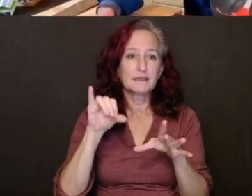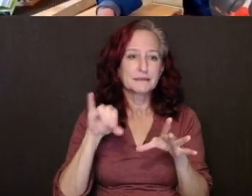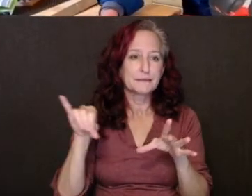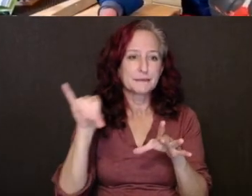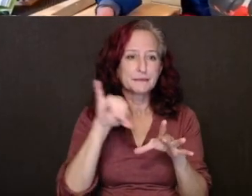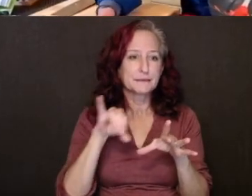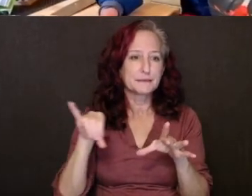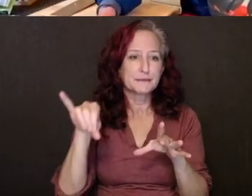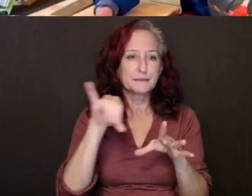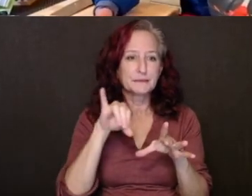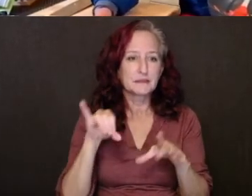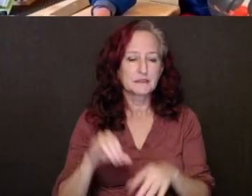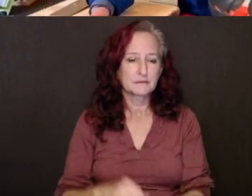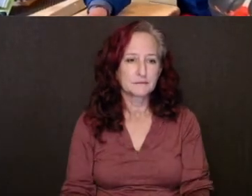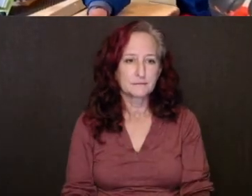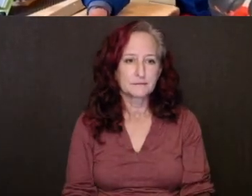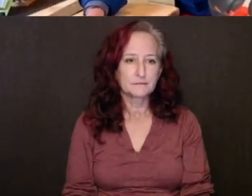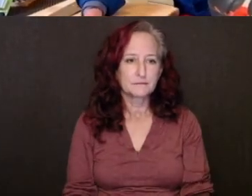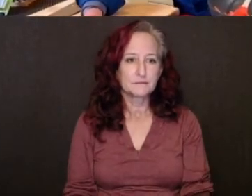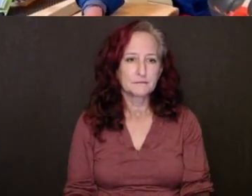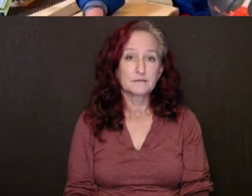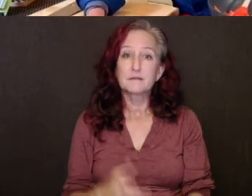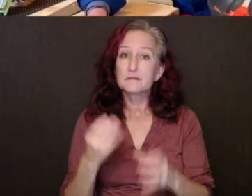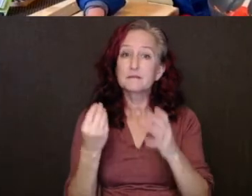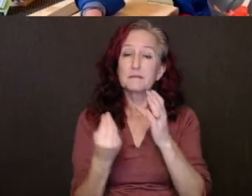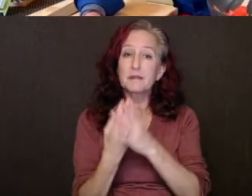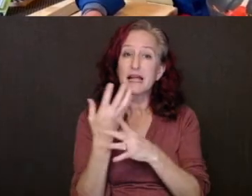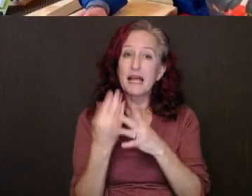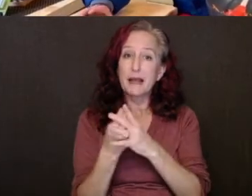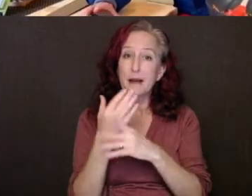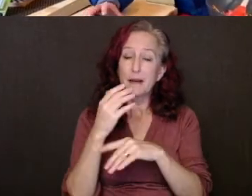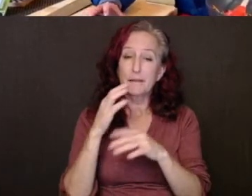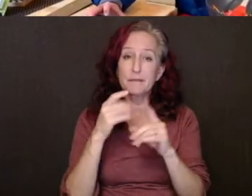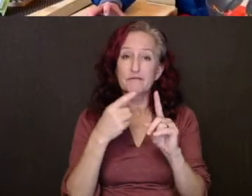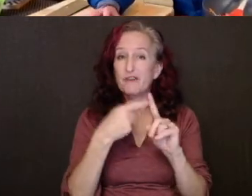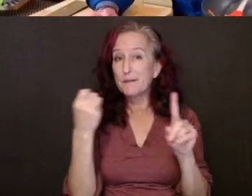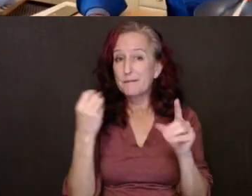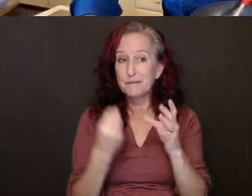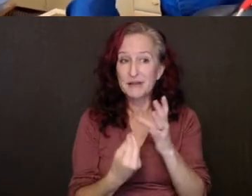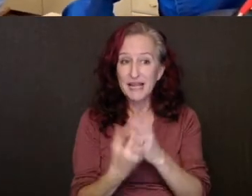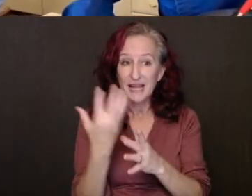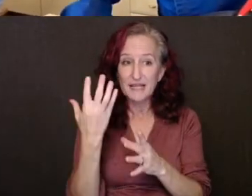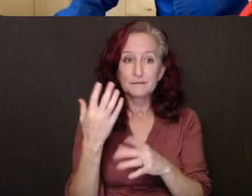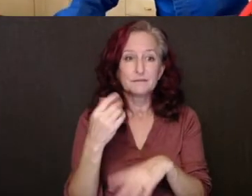definitely. It's very, very easy.